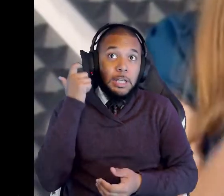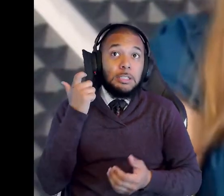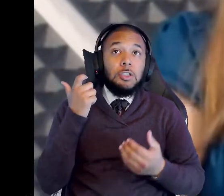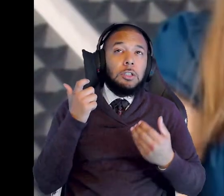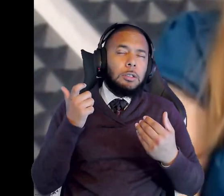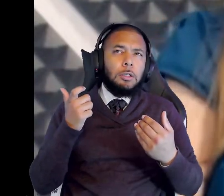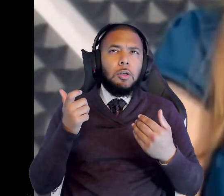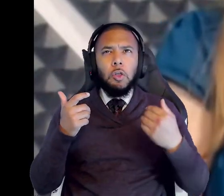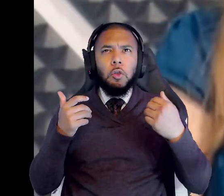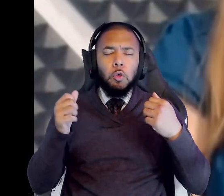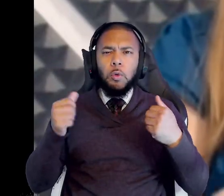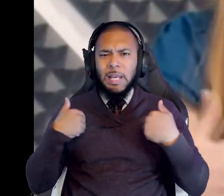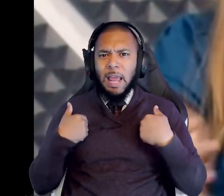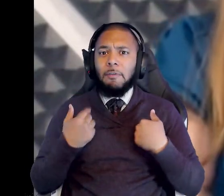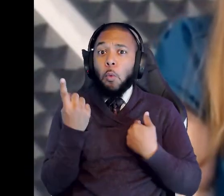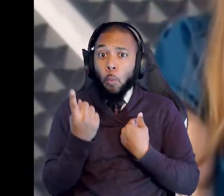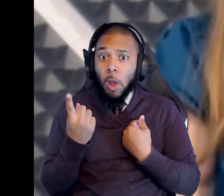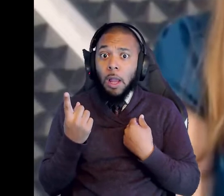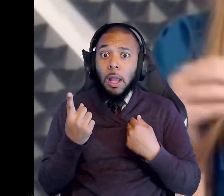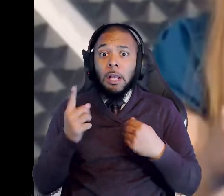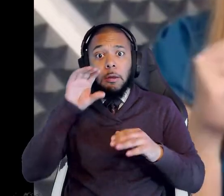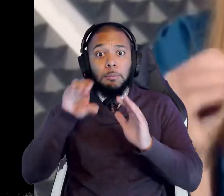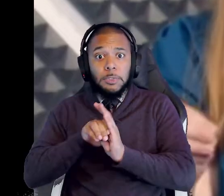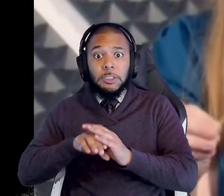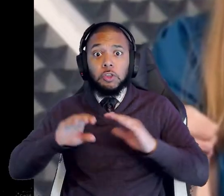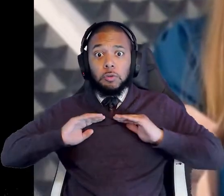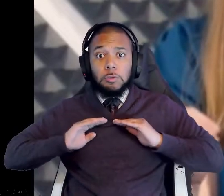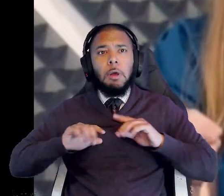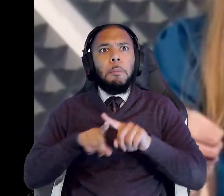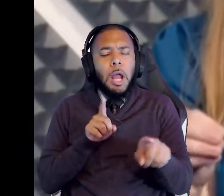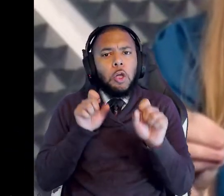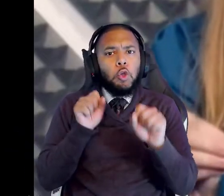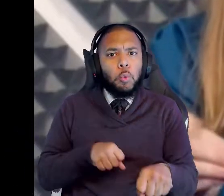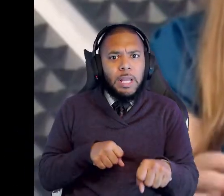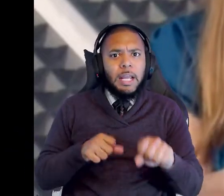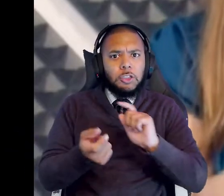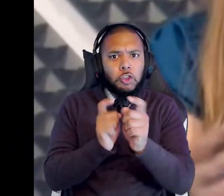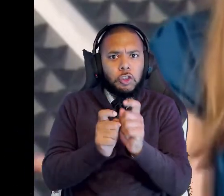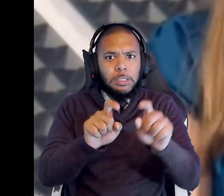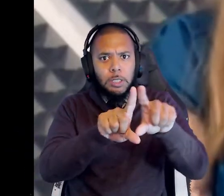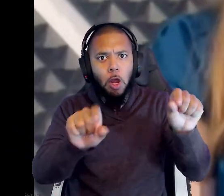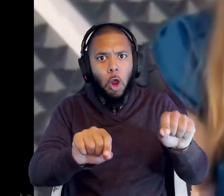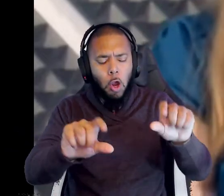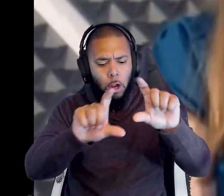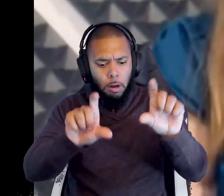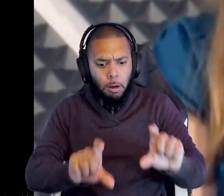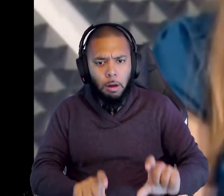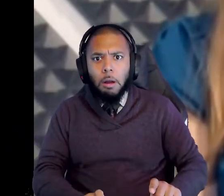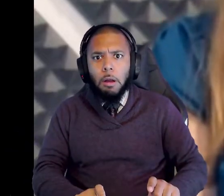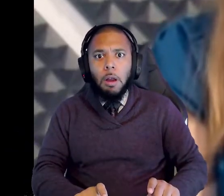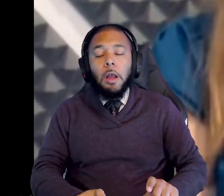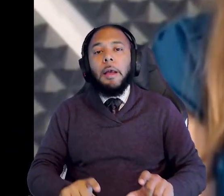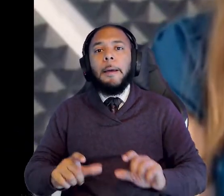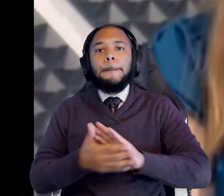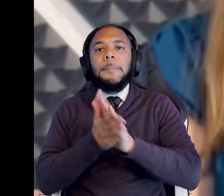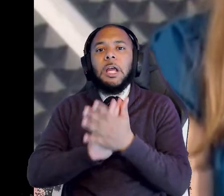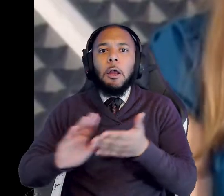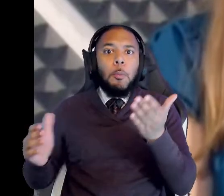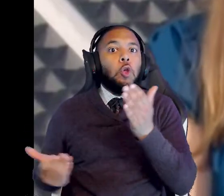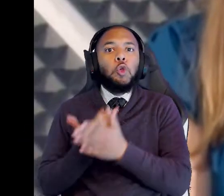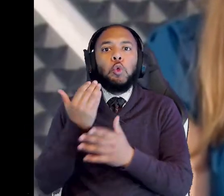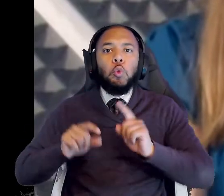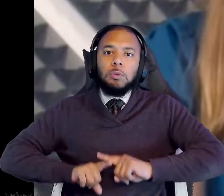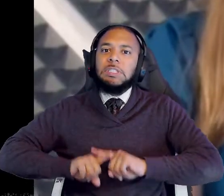weave one tapestry on the loom, but then you could go through and put different punched cards in and have a completely different tapestry the next time